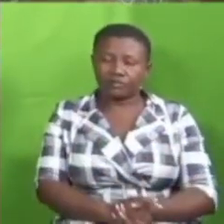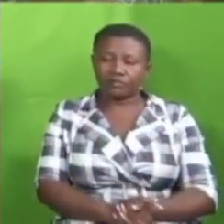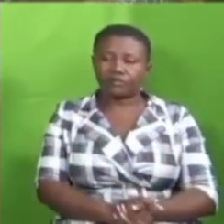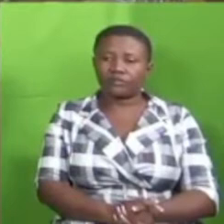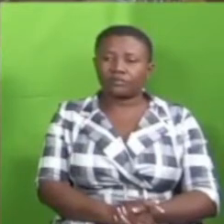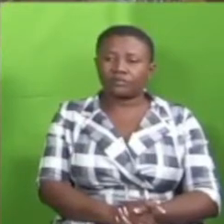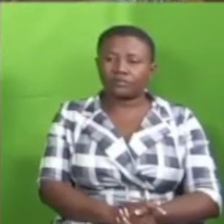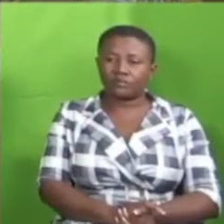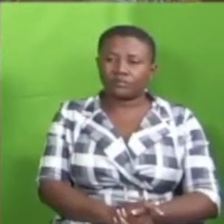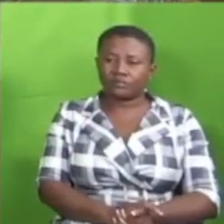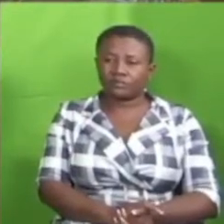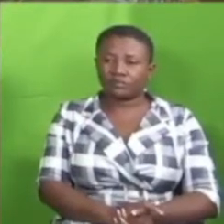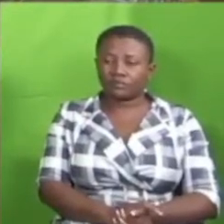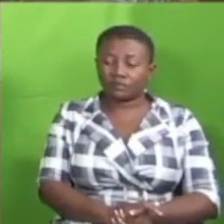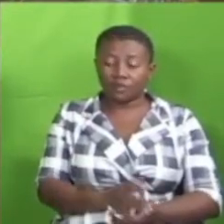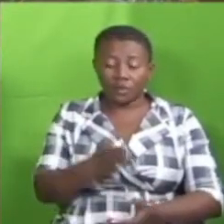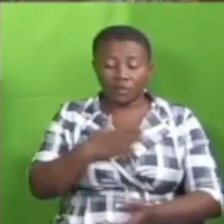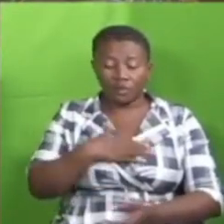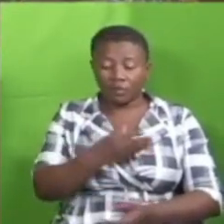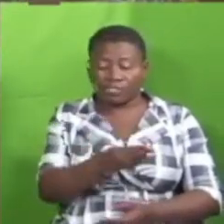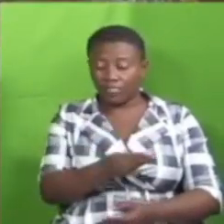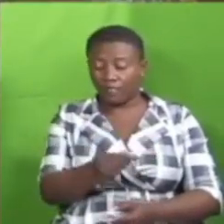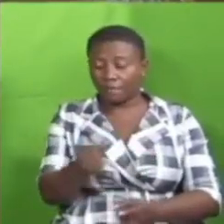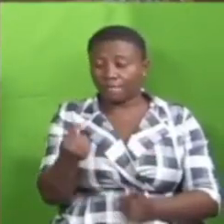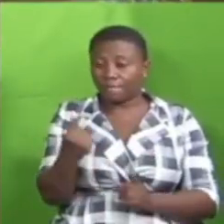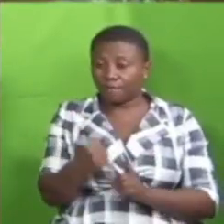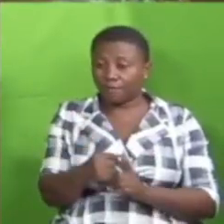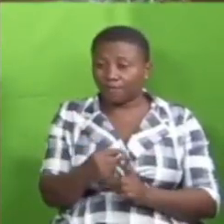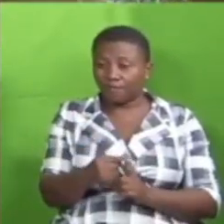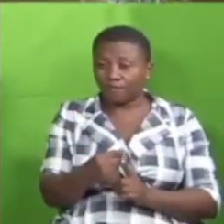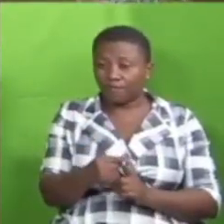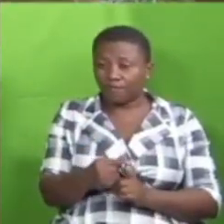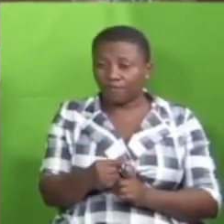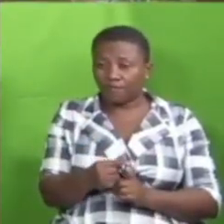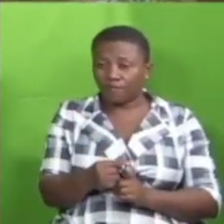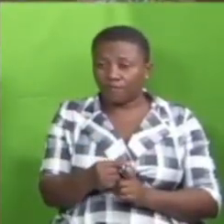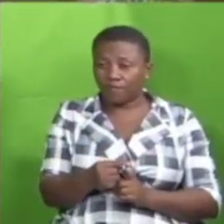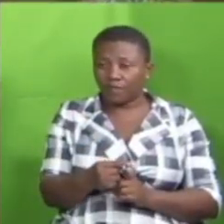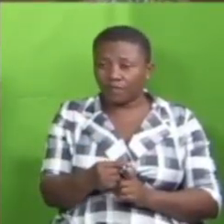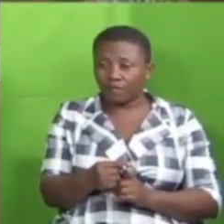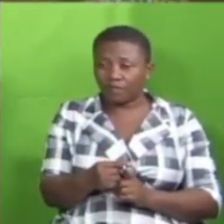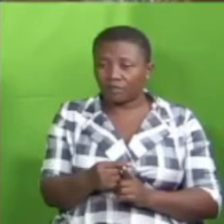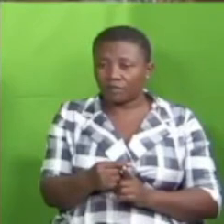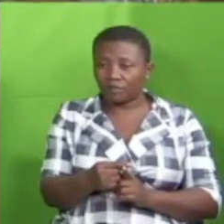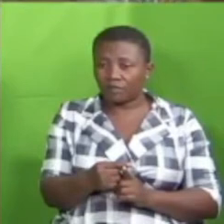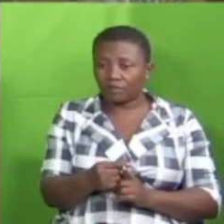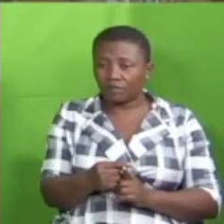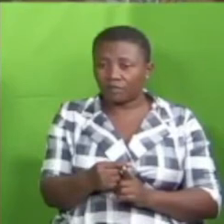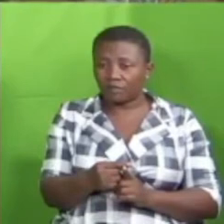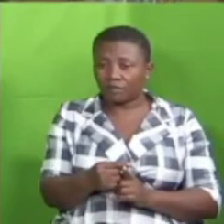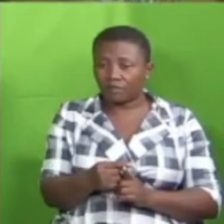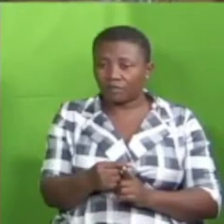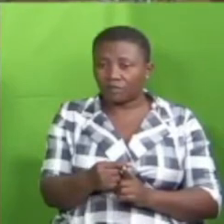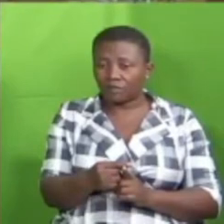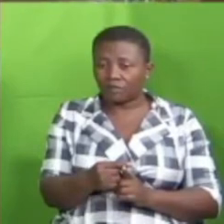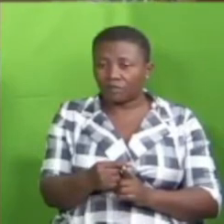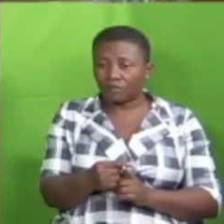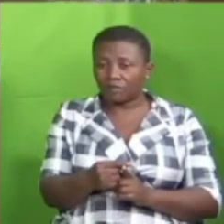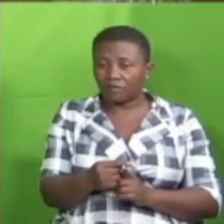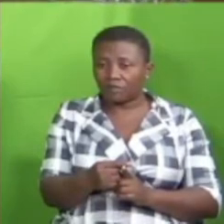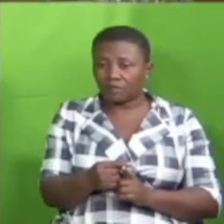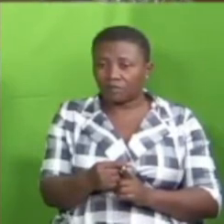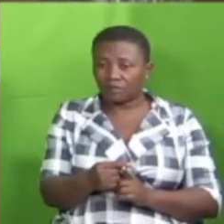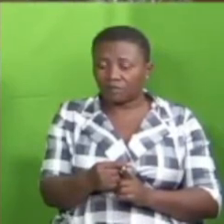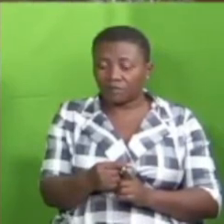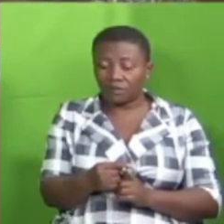Mr. Speaker, with these few words, truly few words, not the parliamentary jargon after 1 hour they say with these few words,